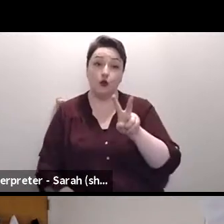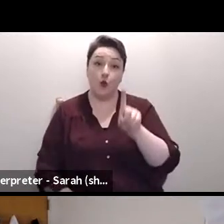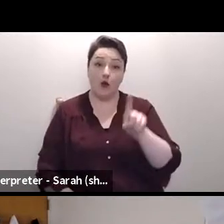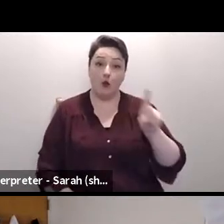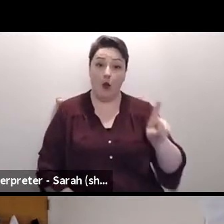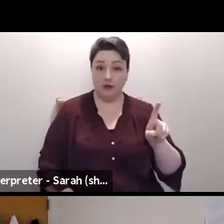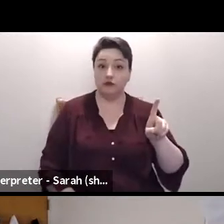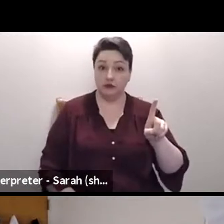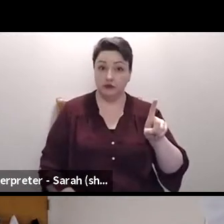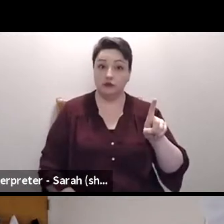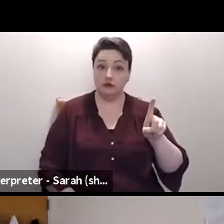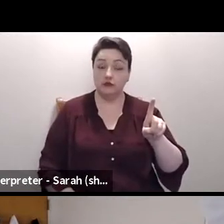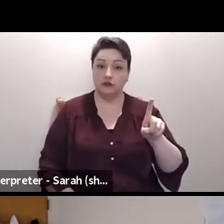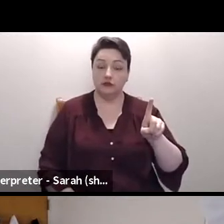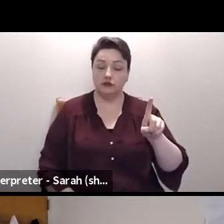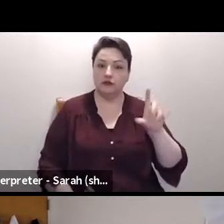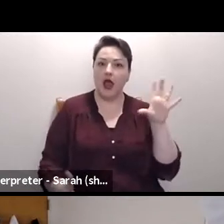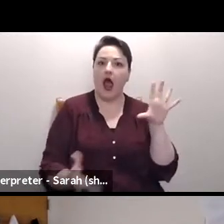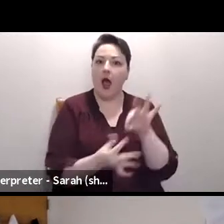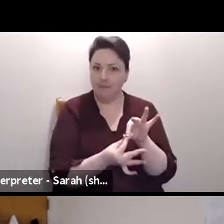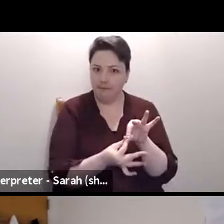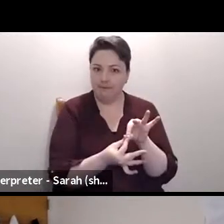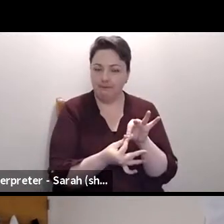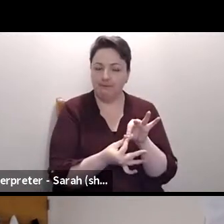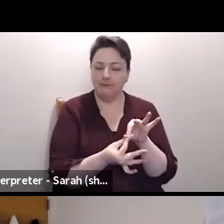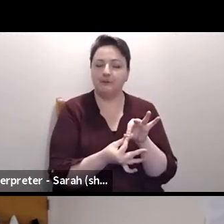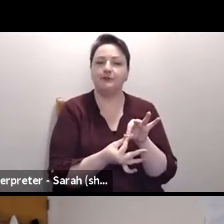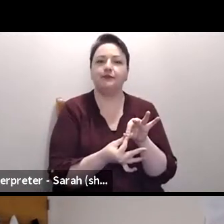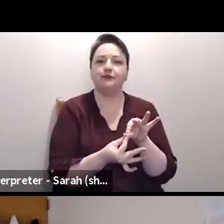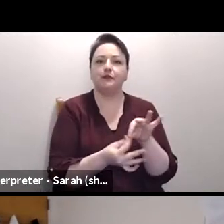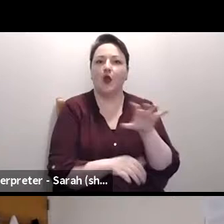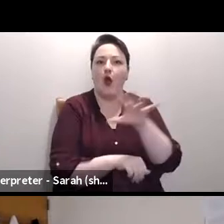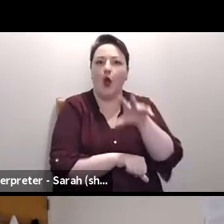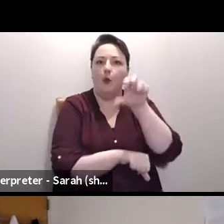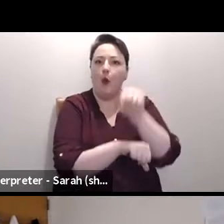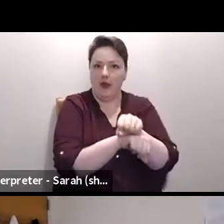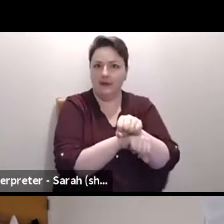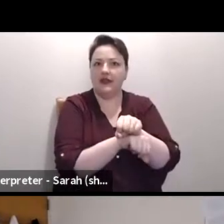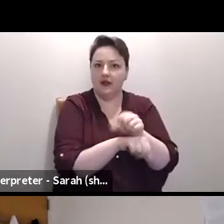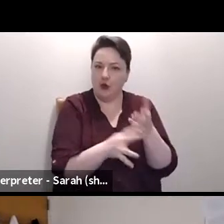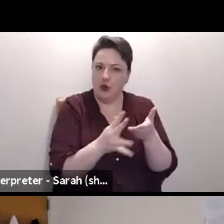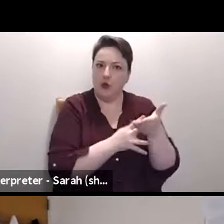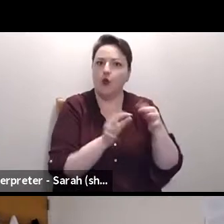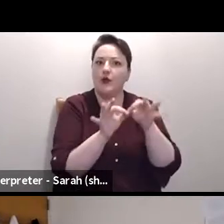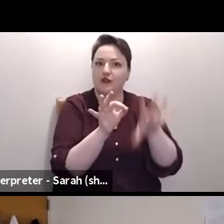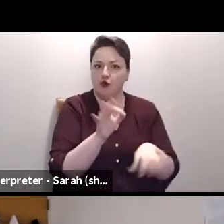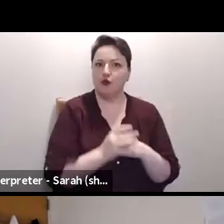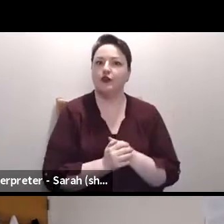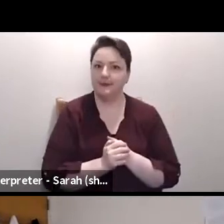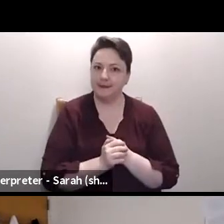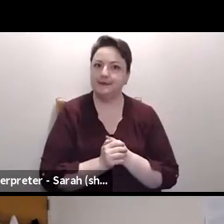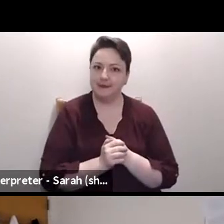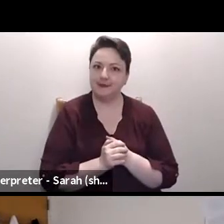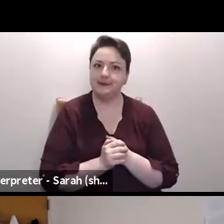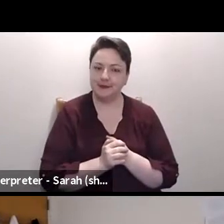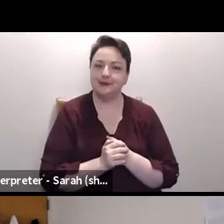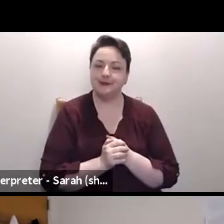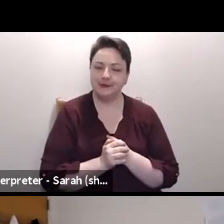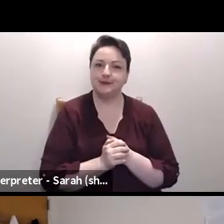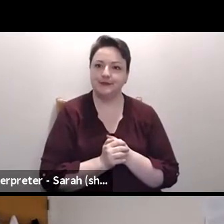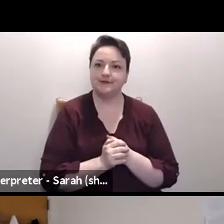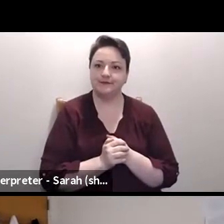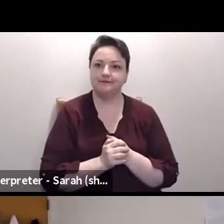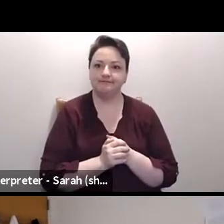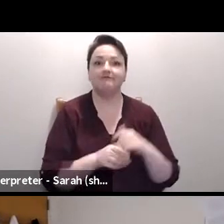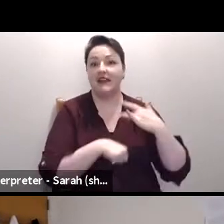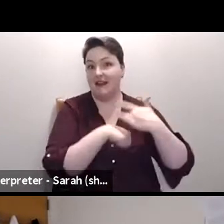can schedule your appointment that way through an interpreter. So that's available as